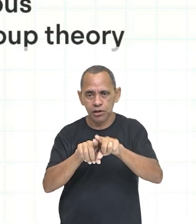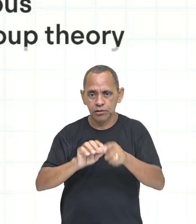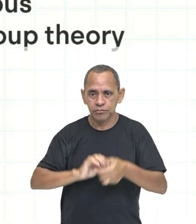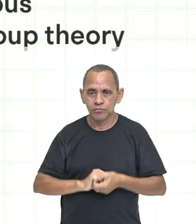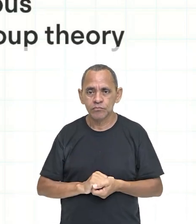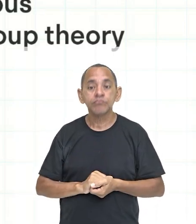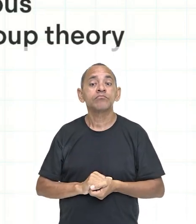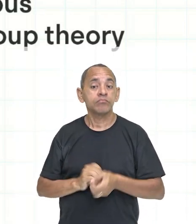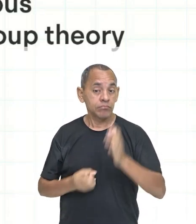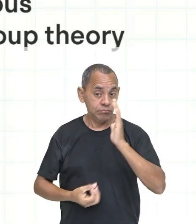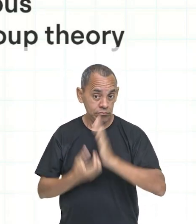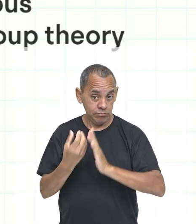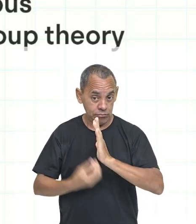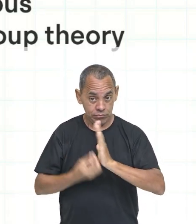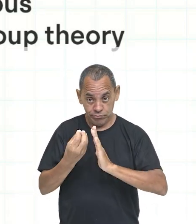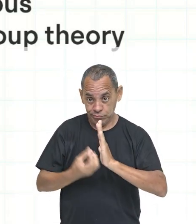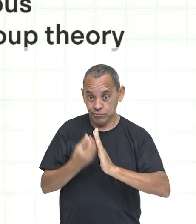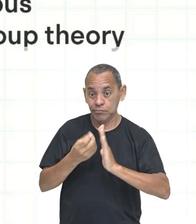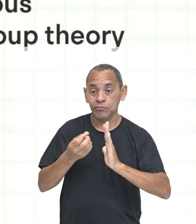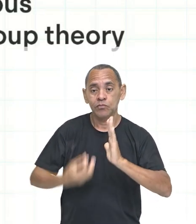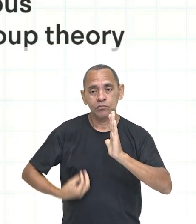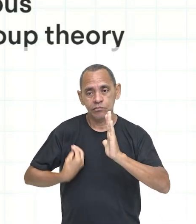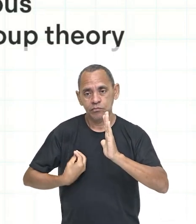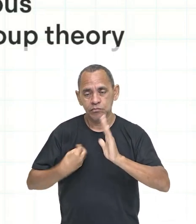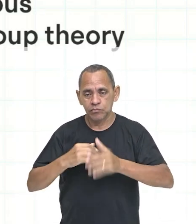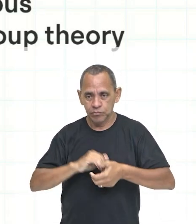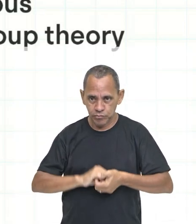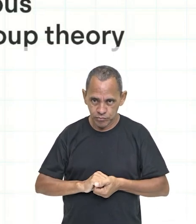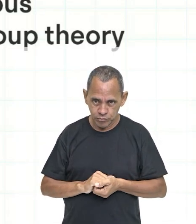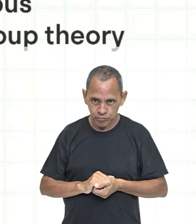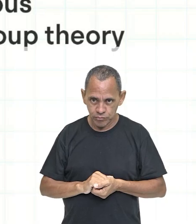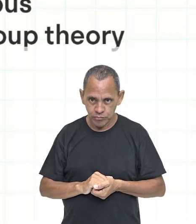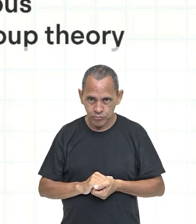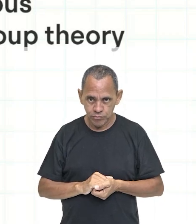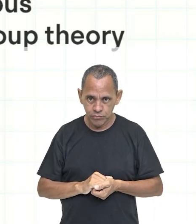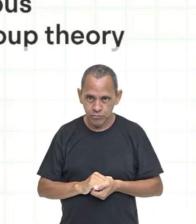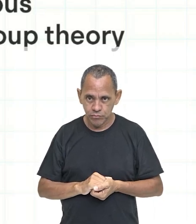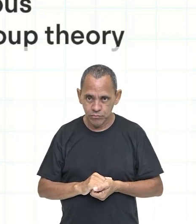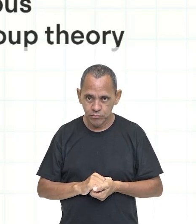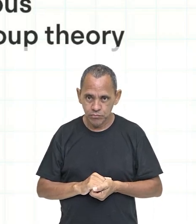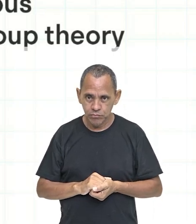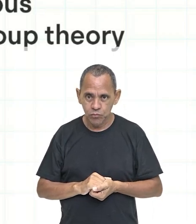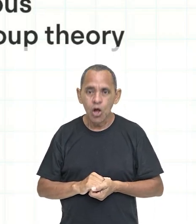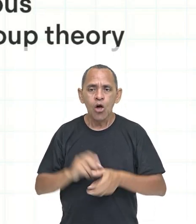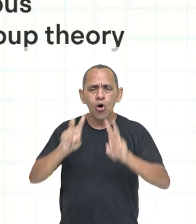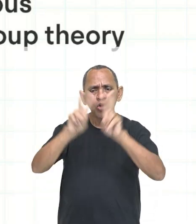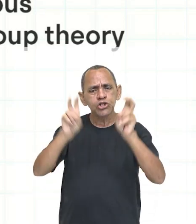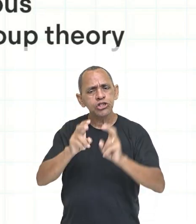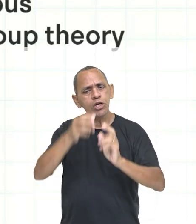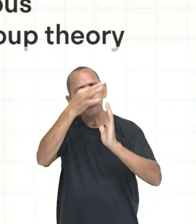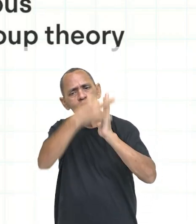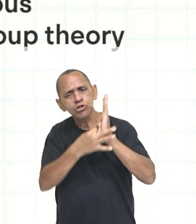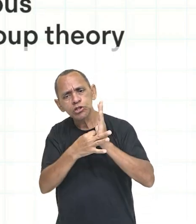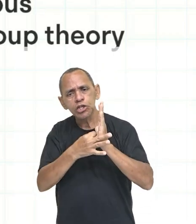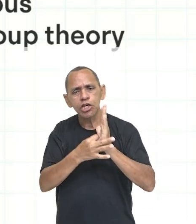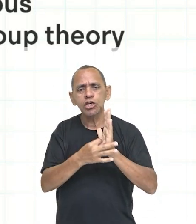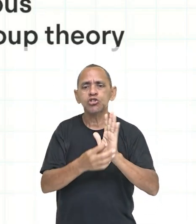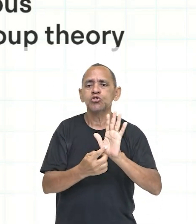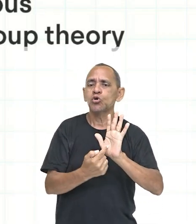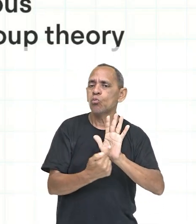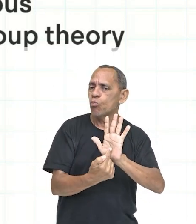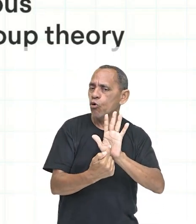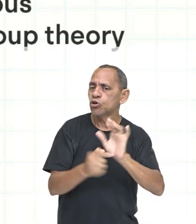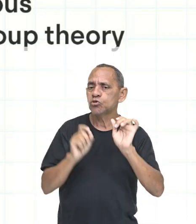origem da vida. How did life begin? The exact process that led to the